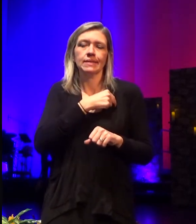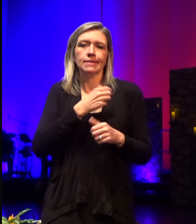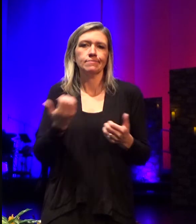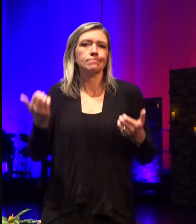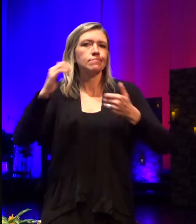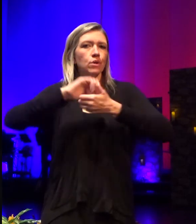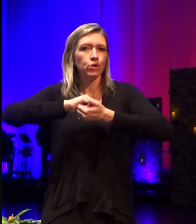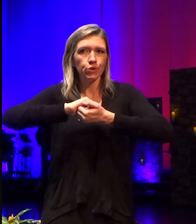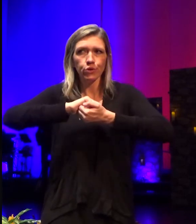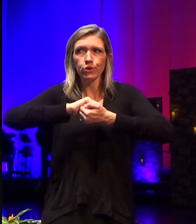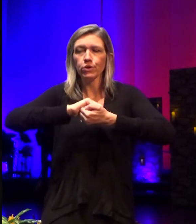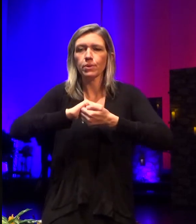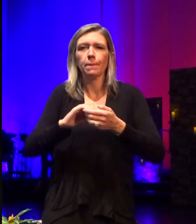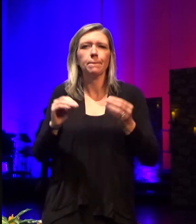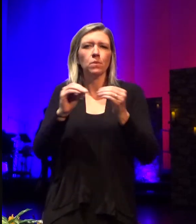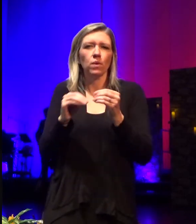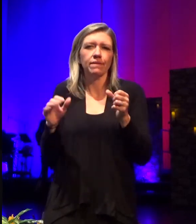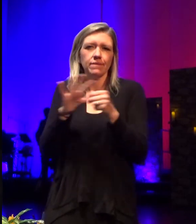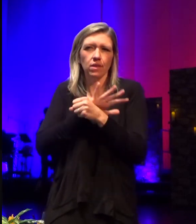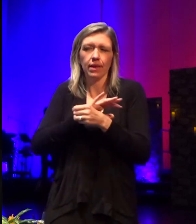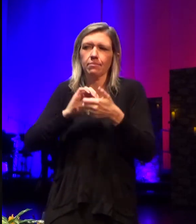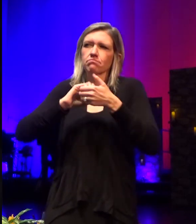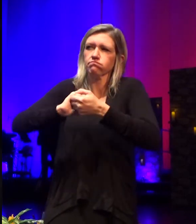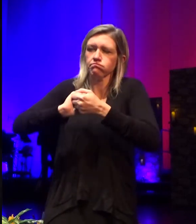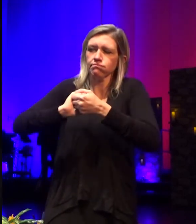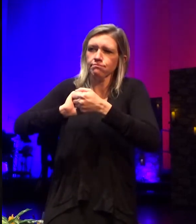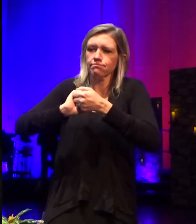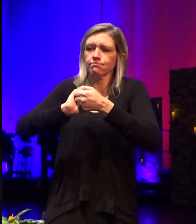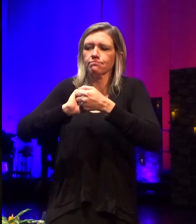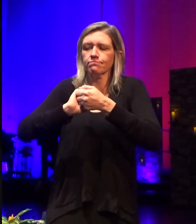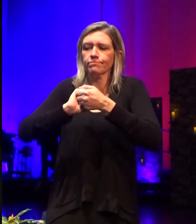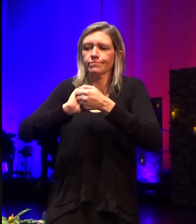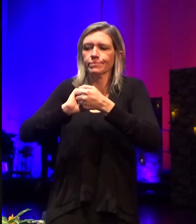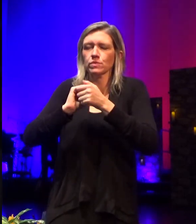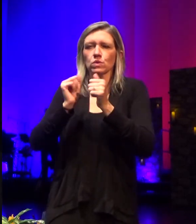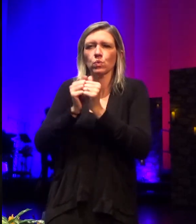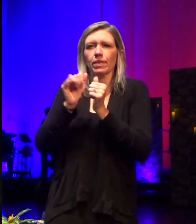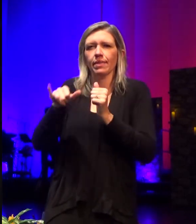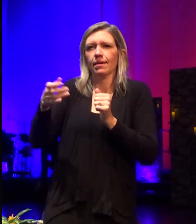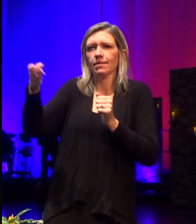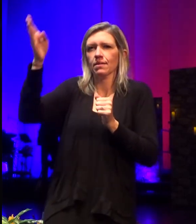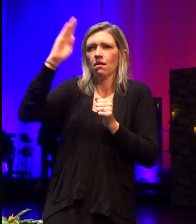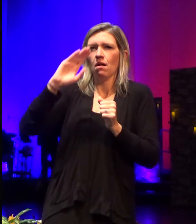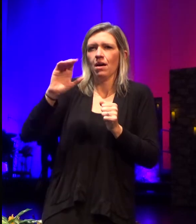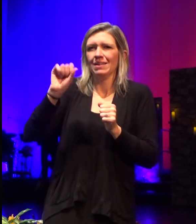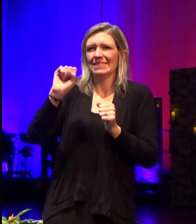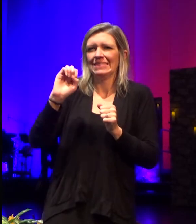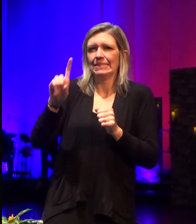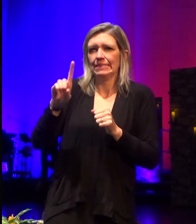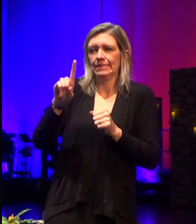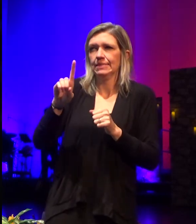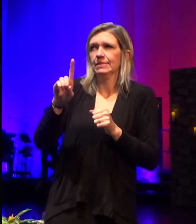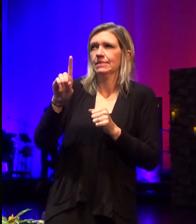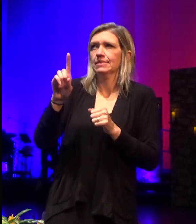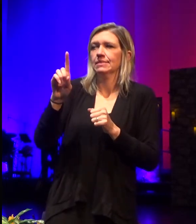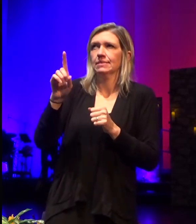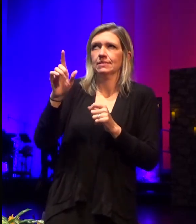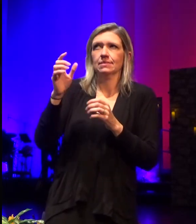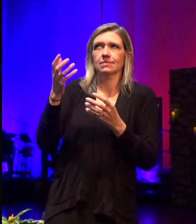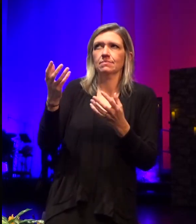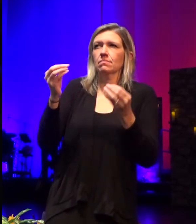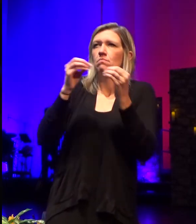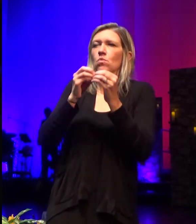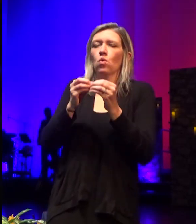partner even more fully with that God seed, that it bears even